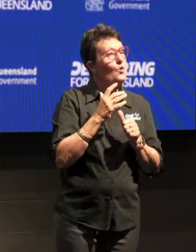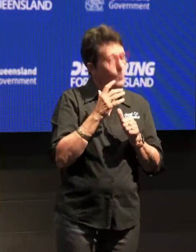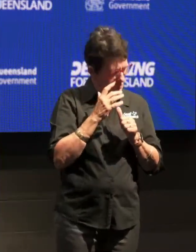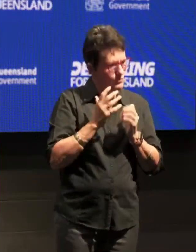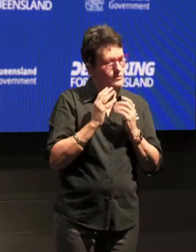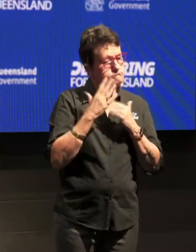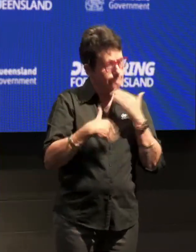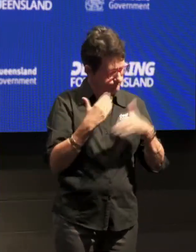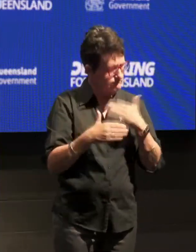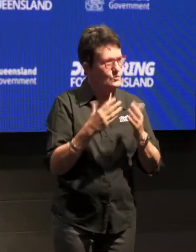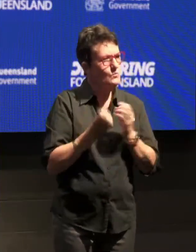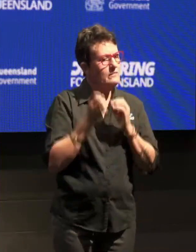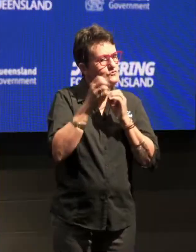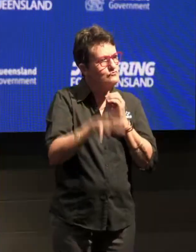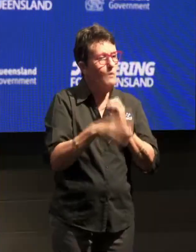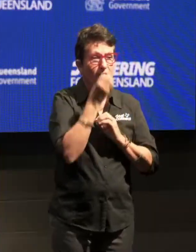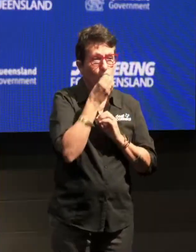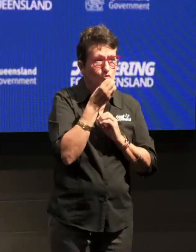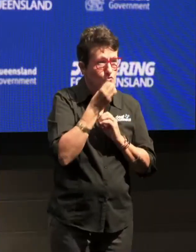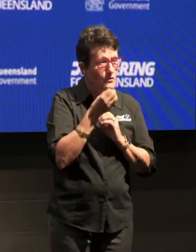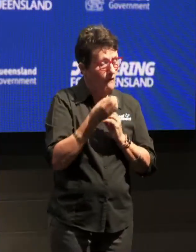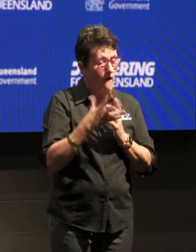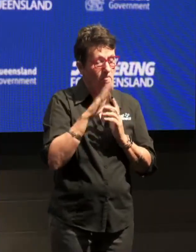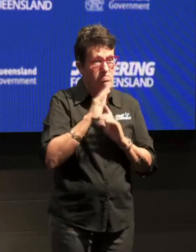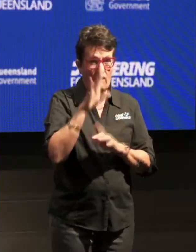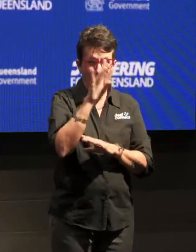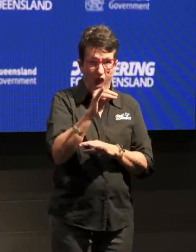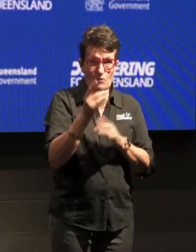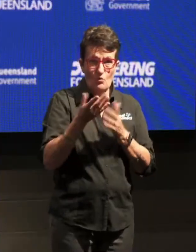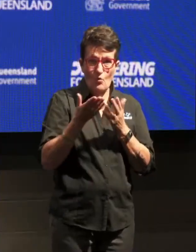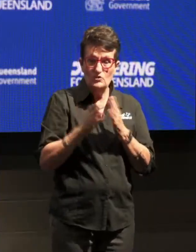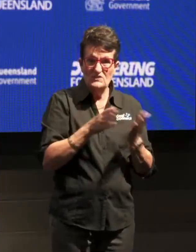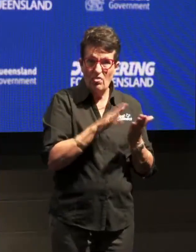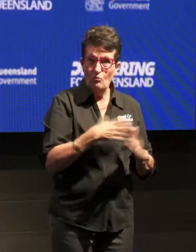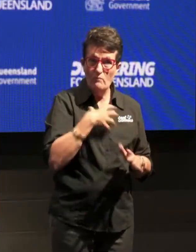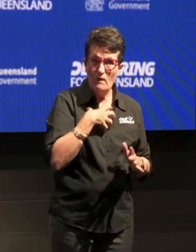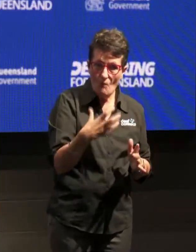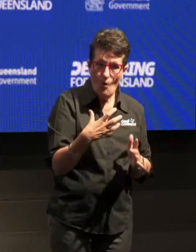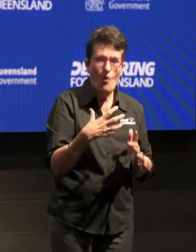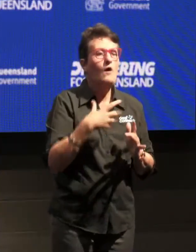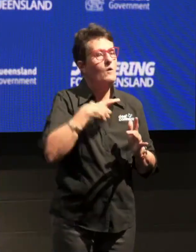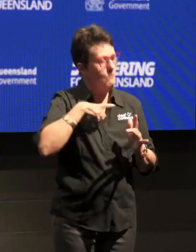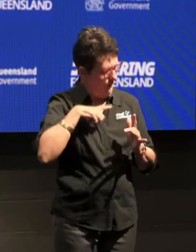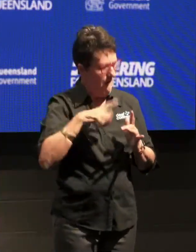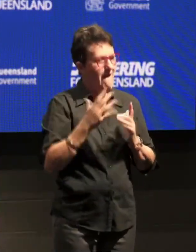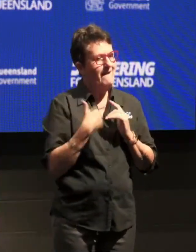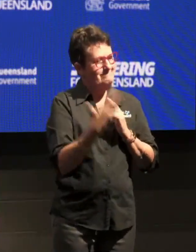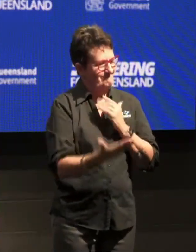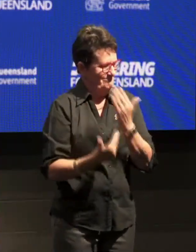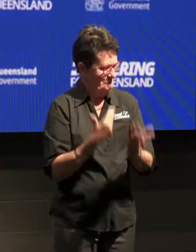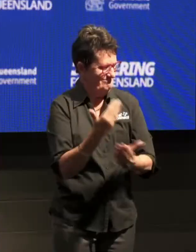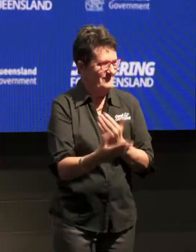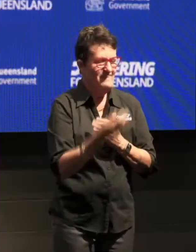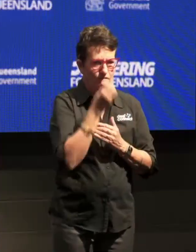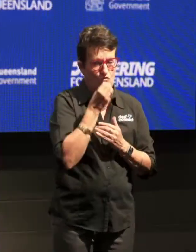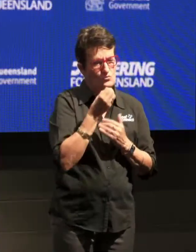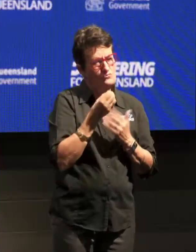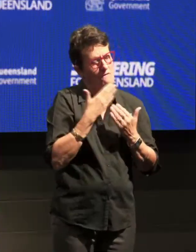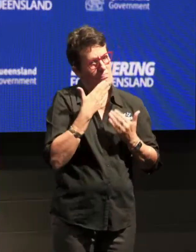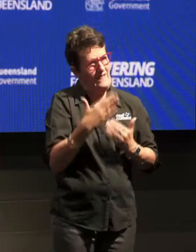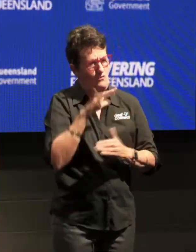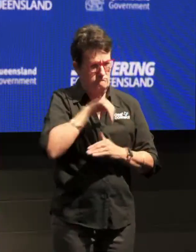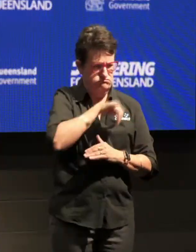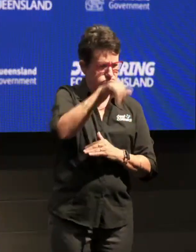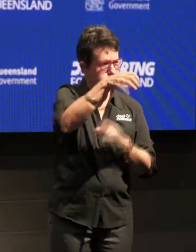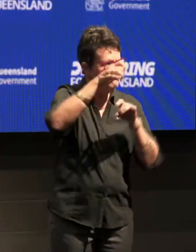fodder drops, and had it not been for that, the stock losses would be far in excess of that. And I want to thank those people who've taken to the skies to be able